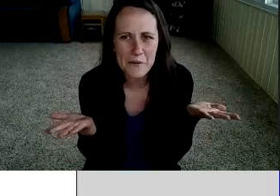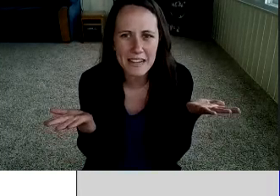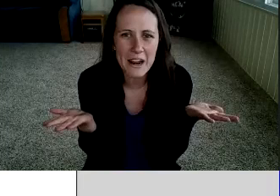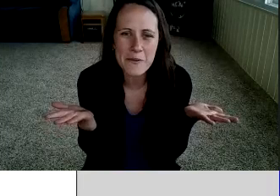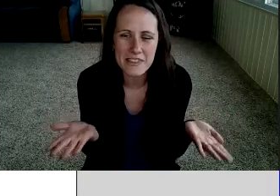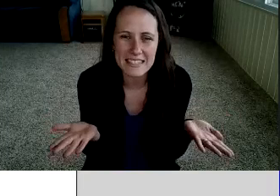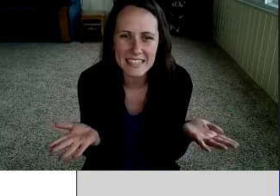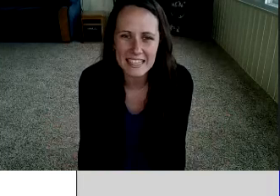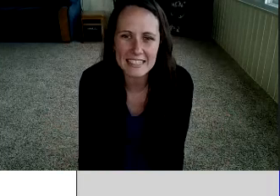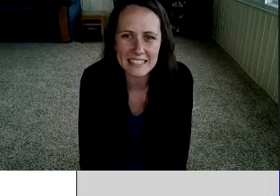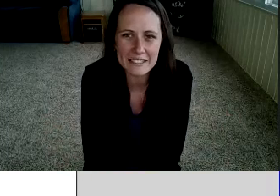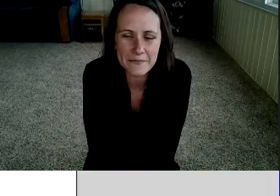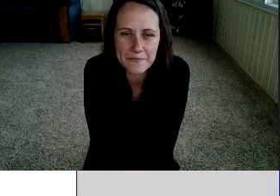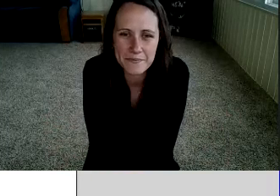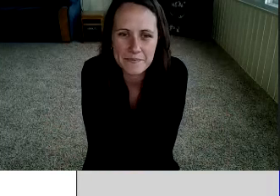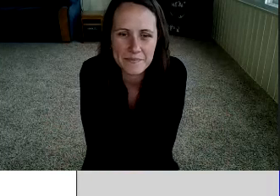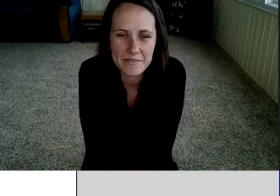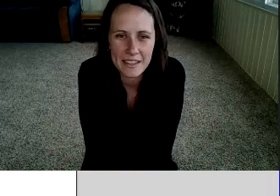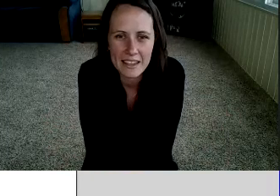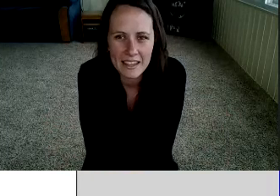Anybody know what animal this is?